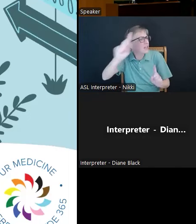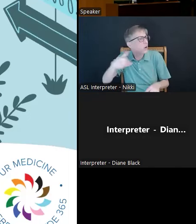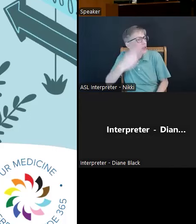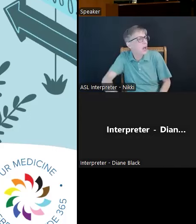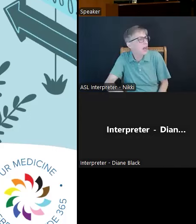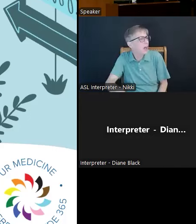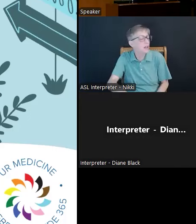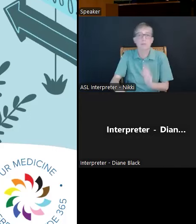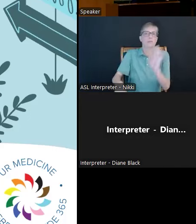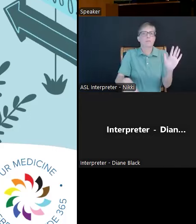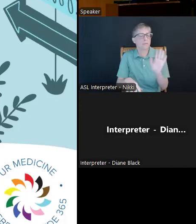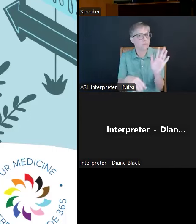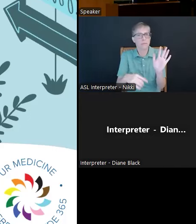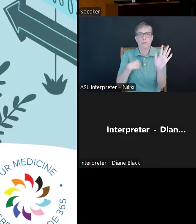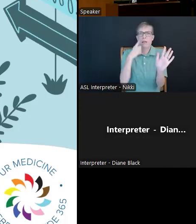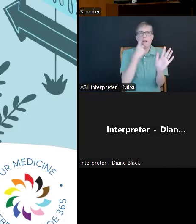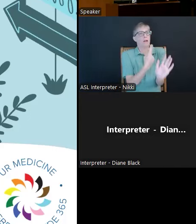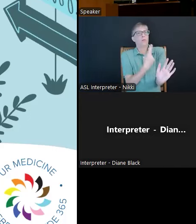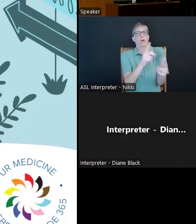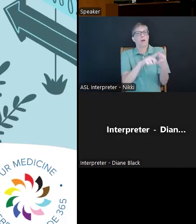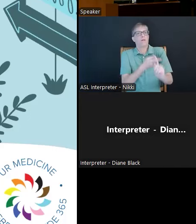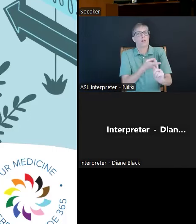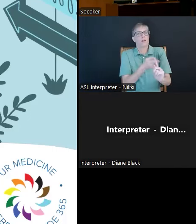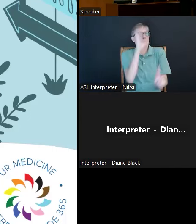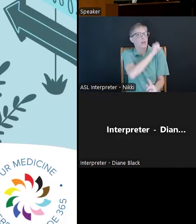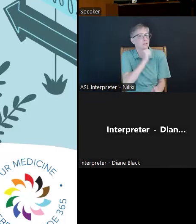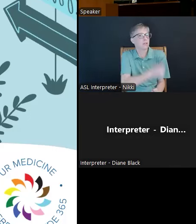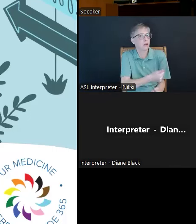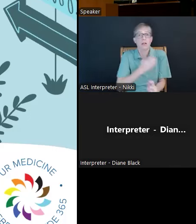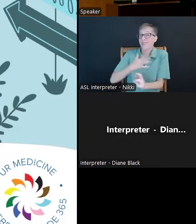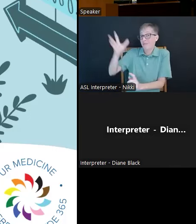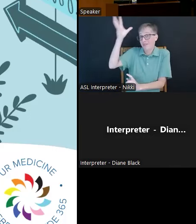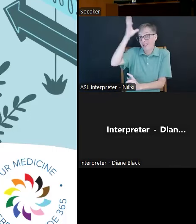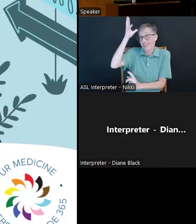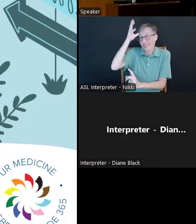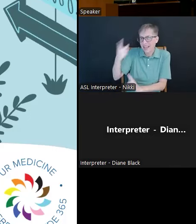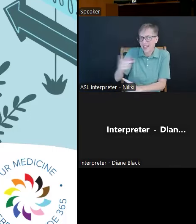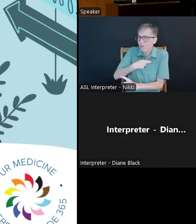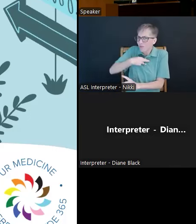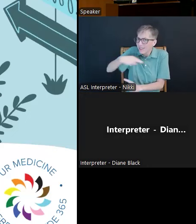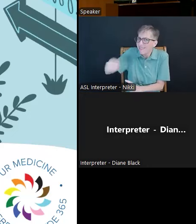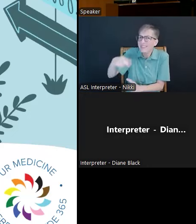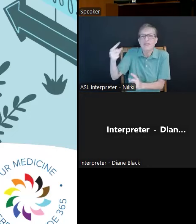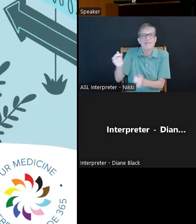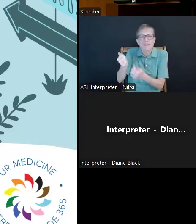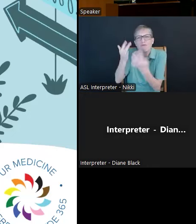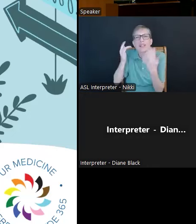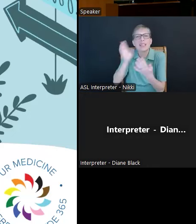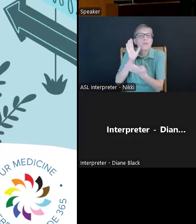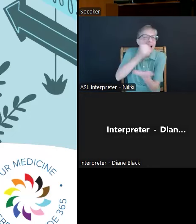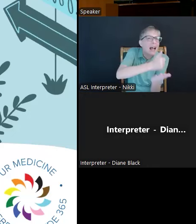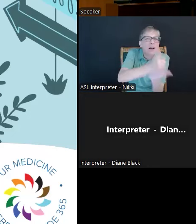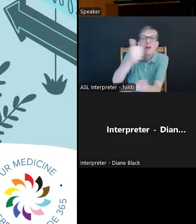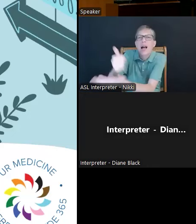not. Because my dad is super religious and probably the most delightful person. He will carry groceries to your car and take care of you all day, every